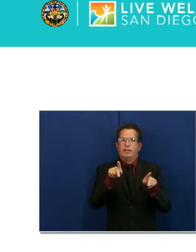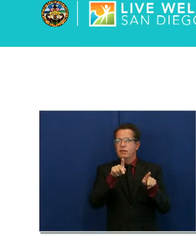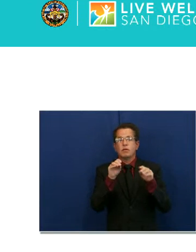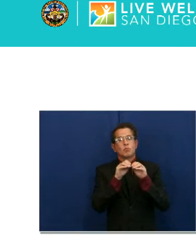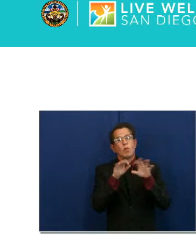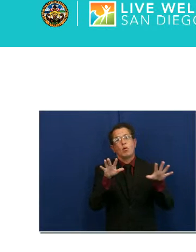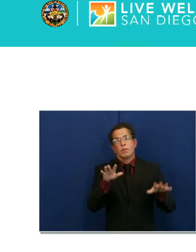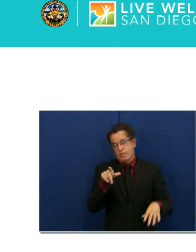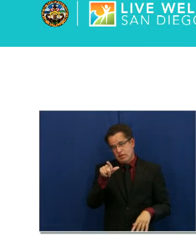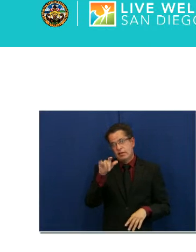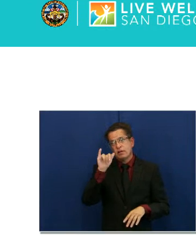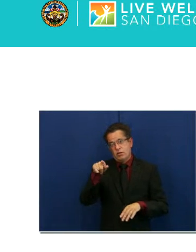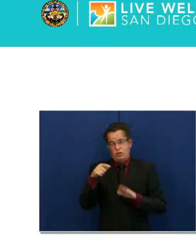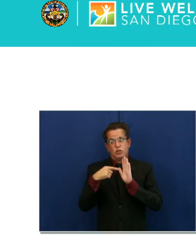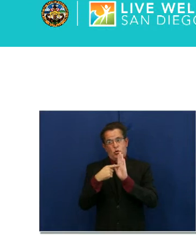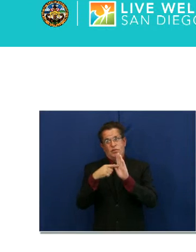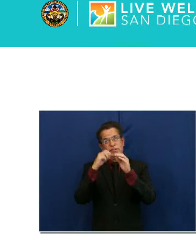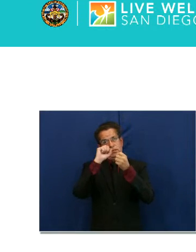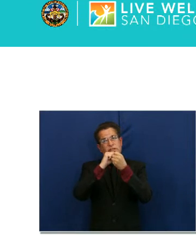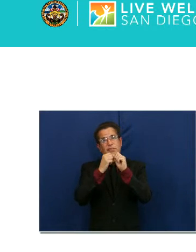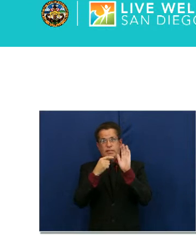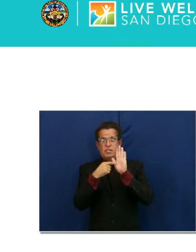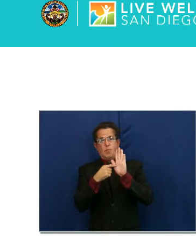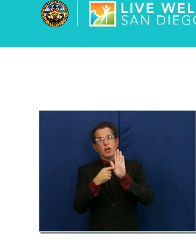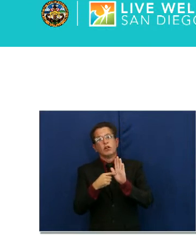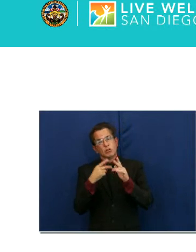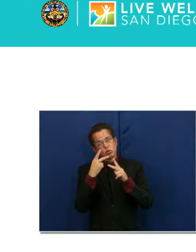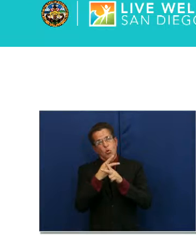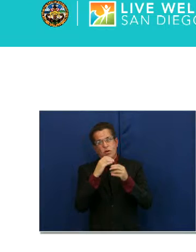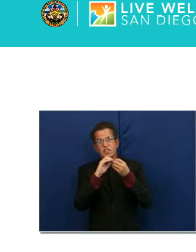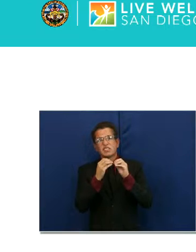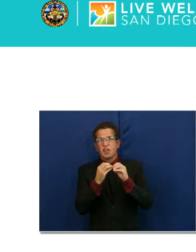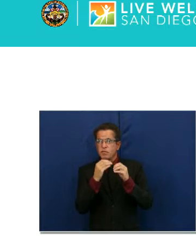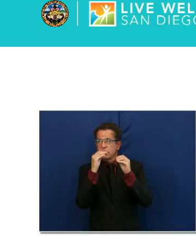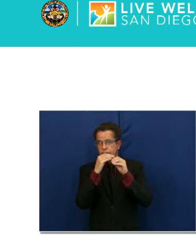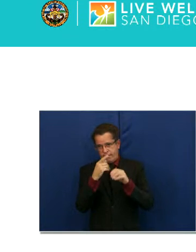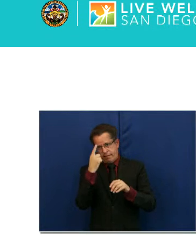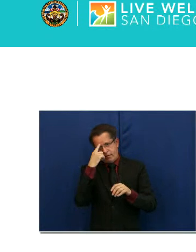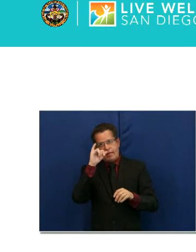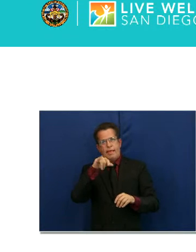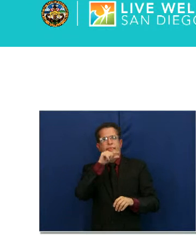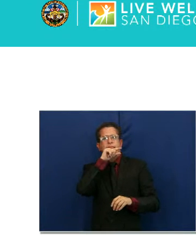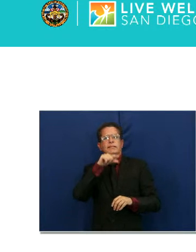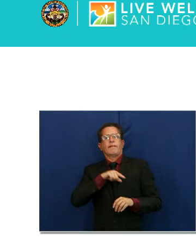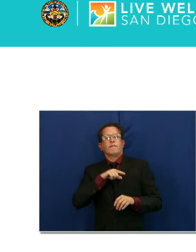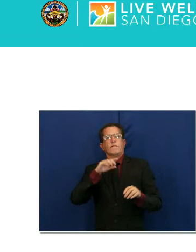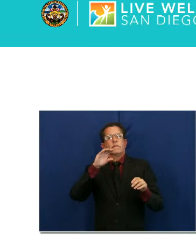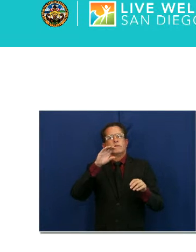some statistics to really further drive home the impact of the Thanksgiving holiday.